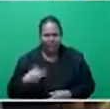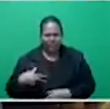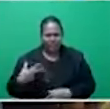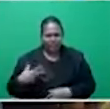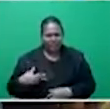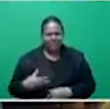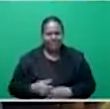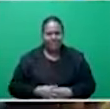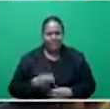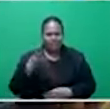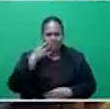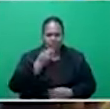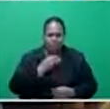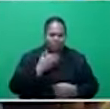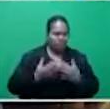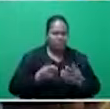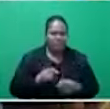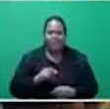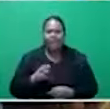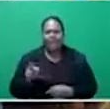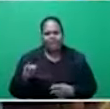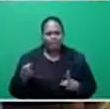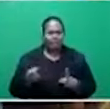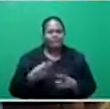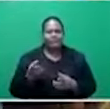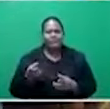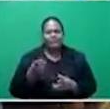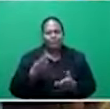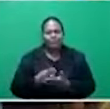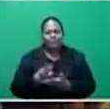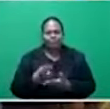him that we've actually revealed the truth on. So,